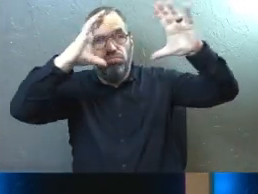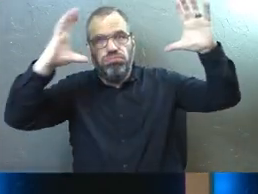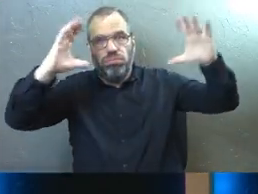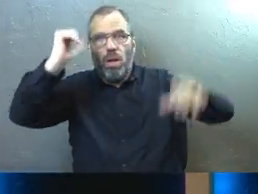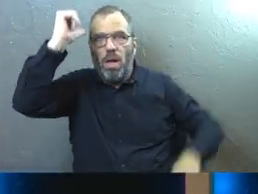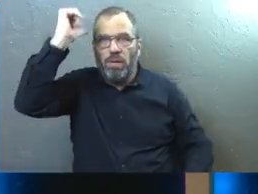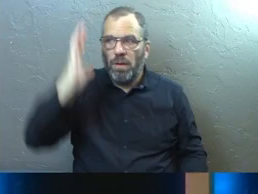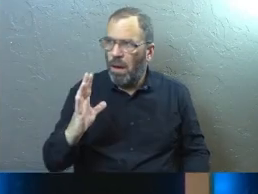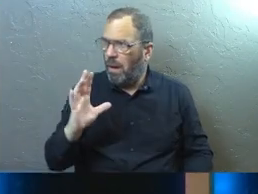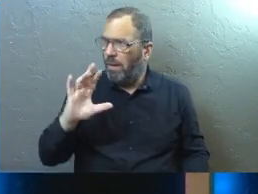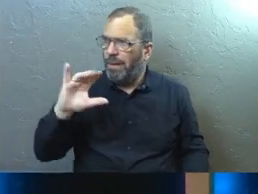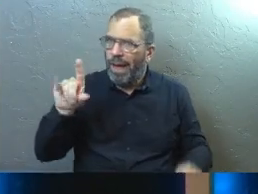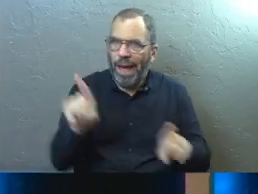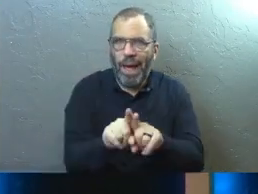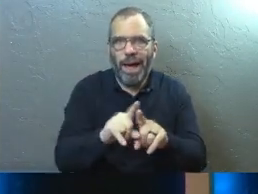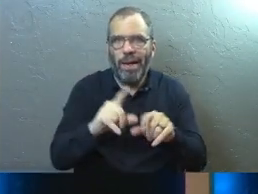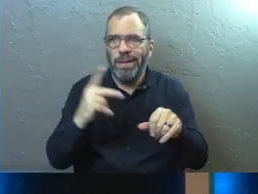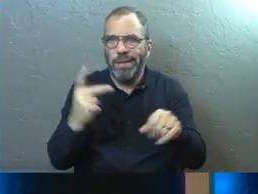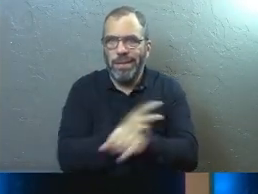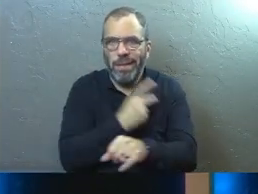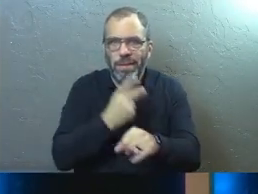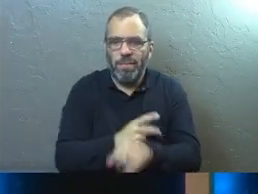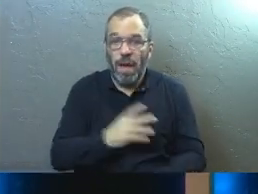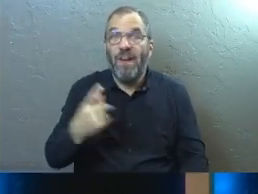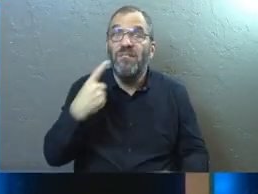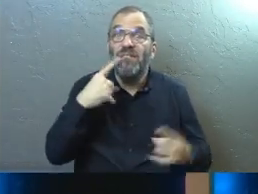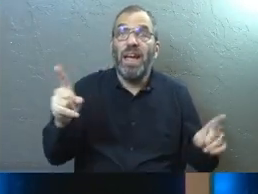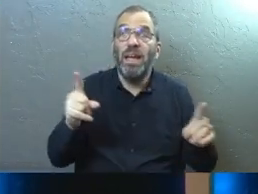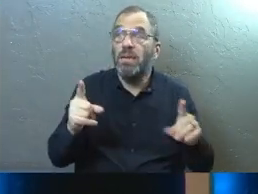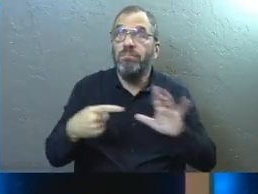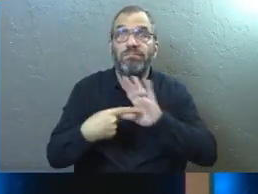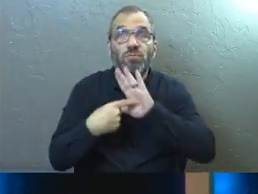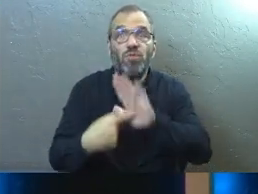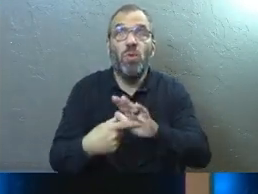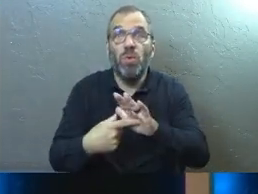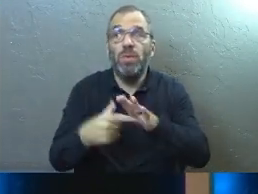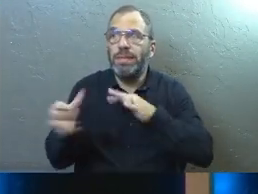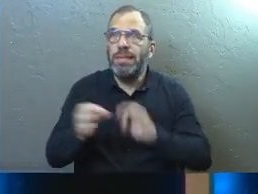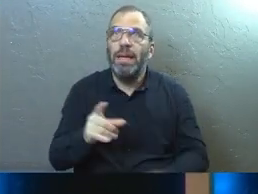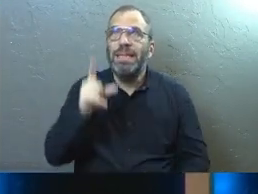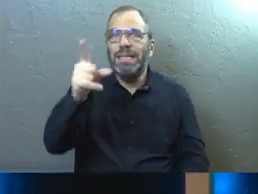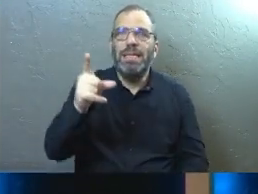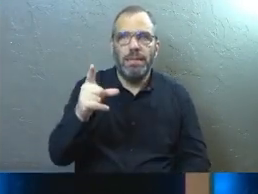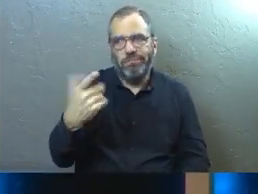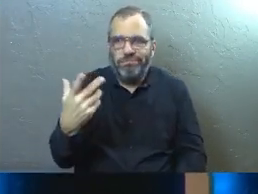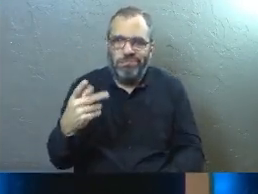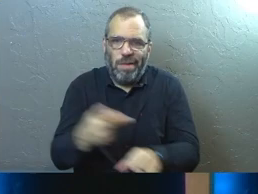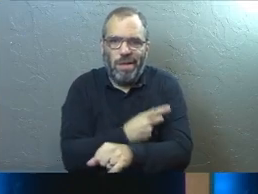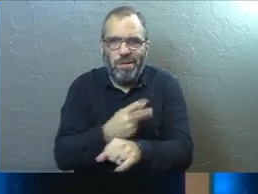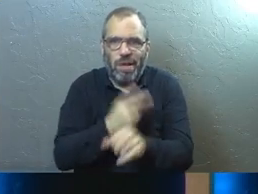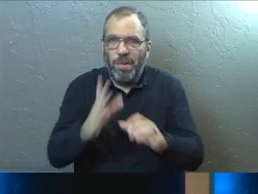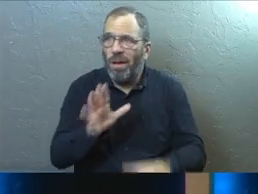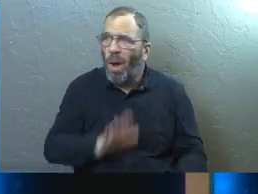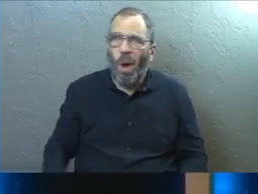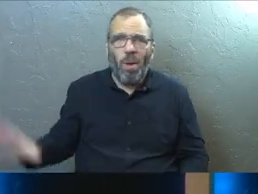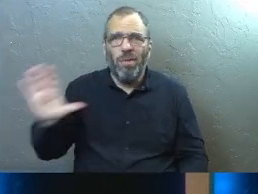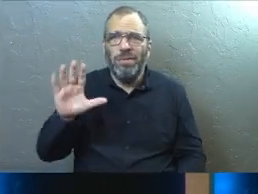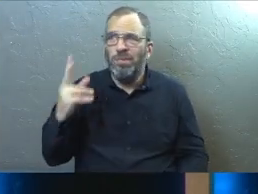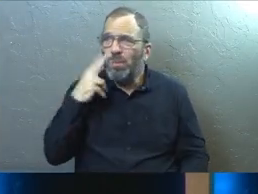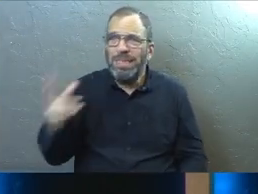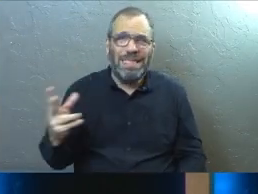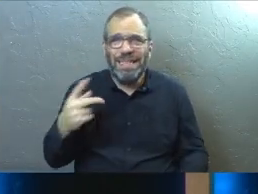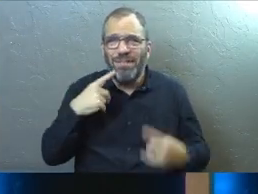of God as a shepherd. One of, I think, his favorite ways of describing himself is that he's a shepherd. It shows up all over the